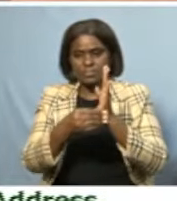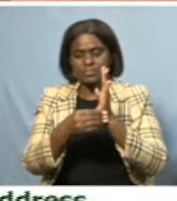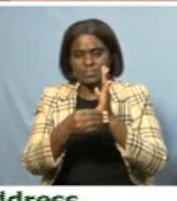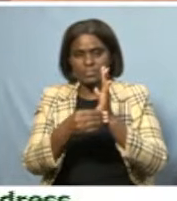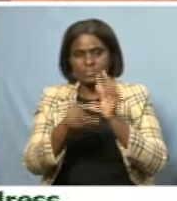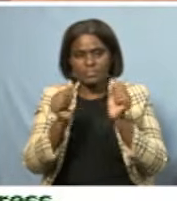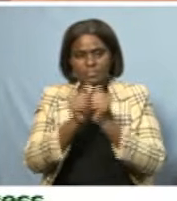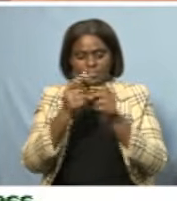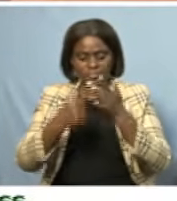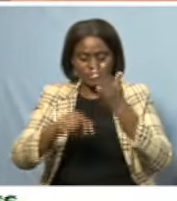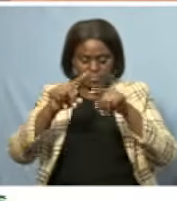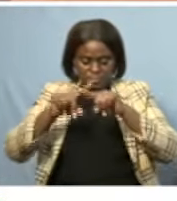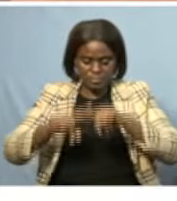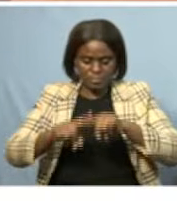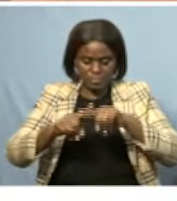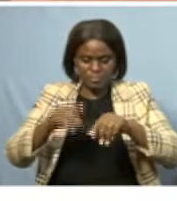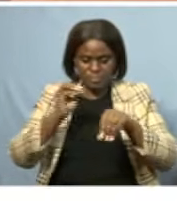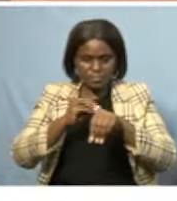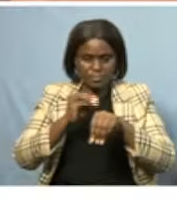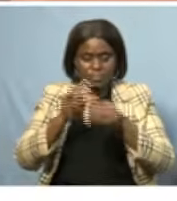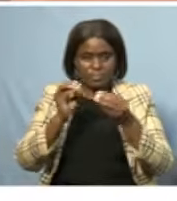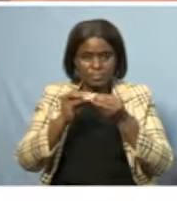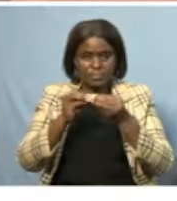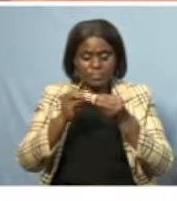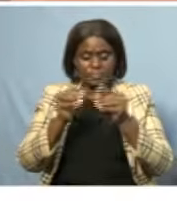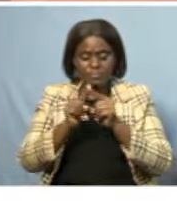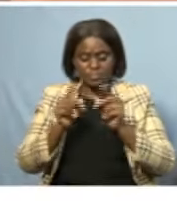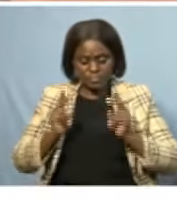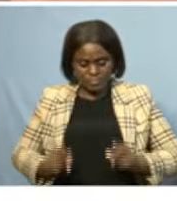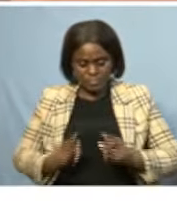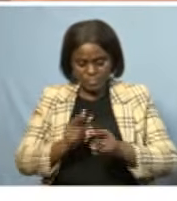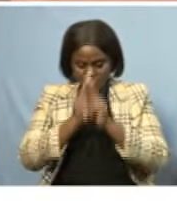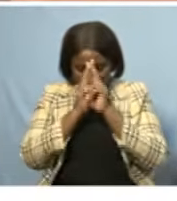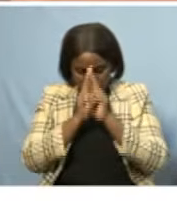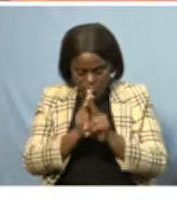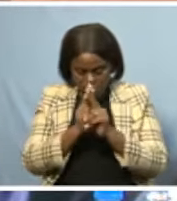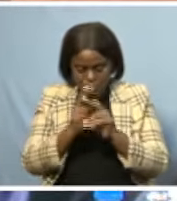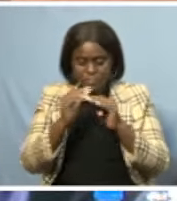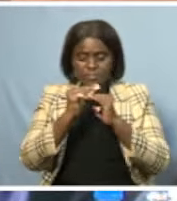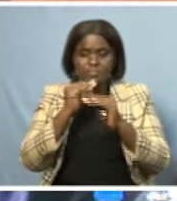leadership anchored in morality, human